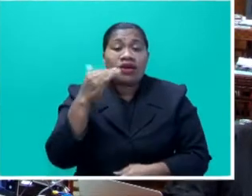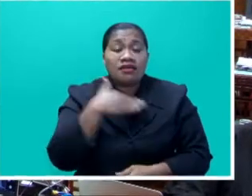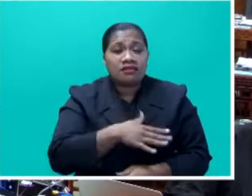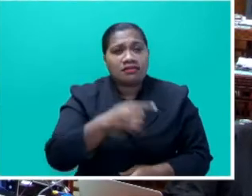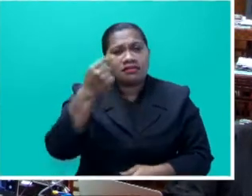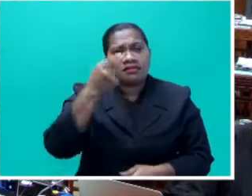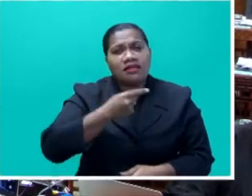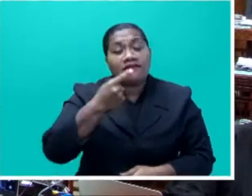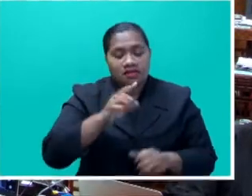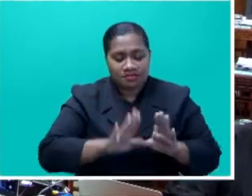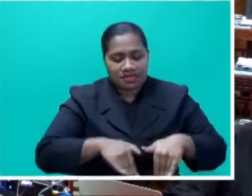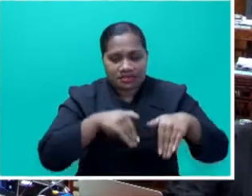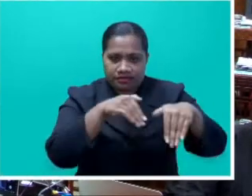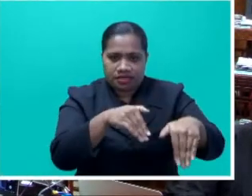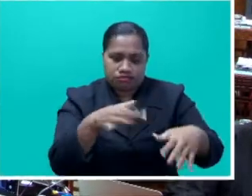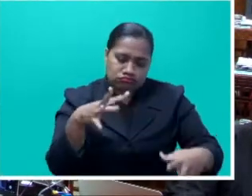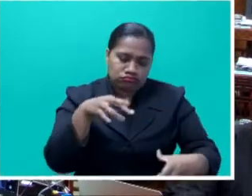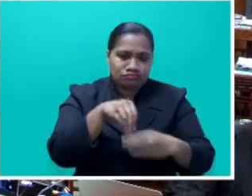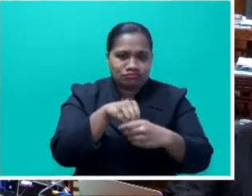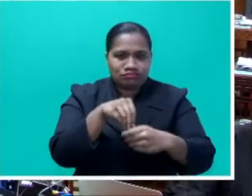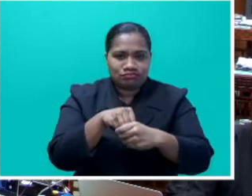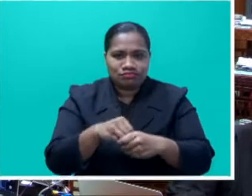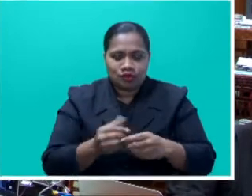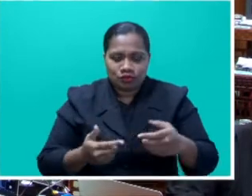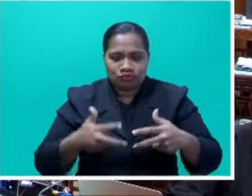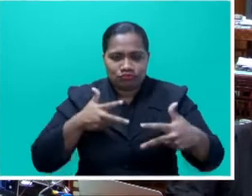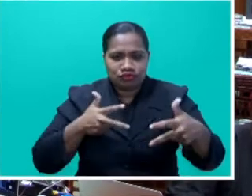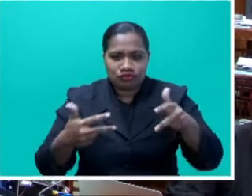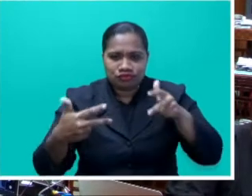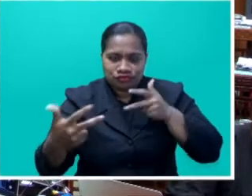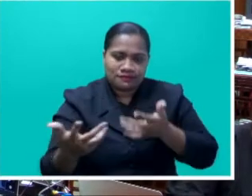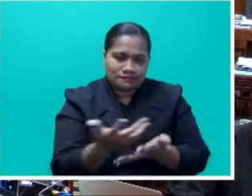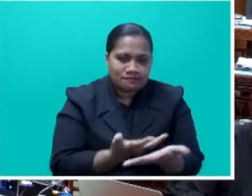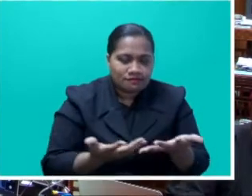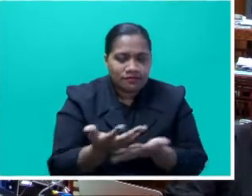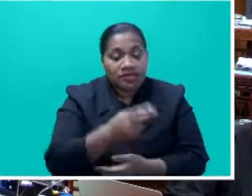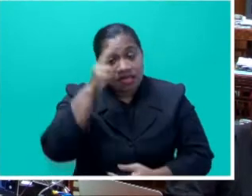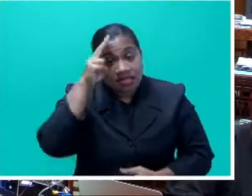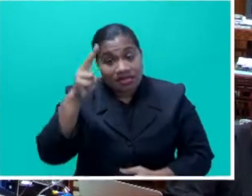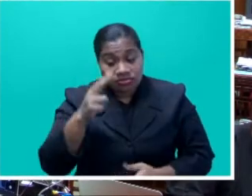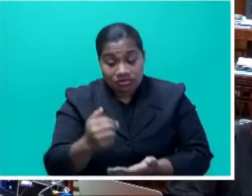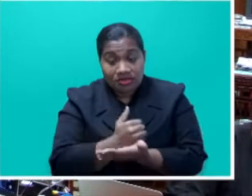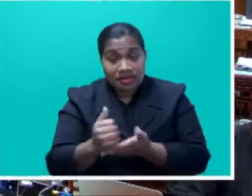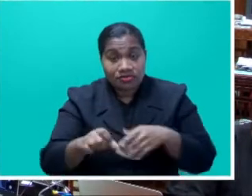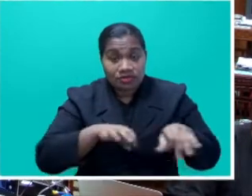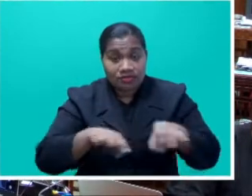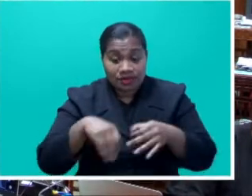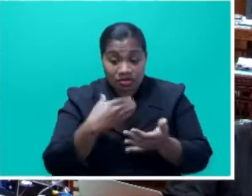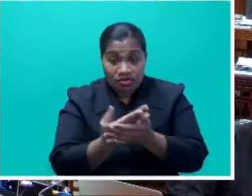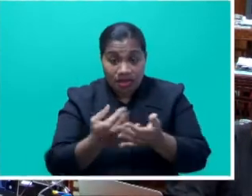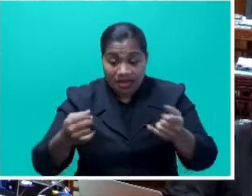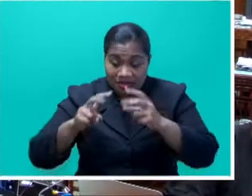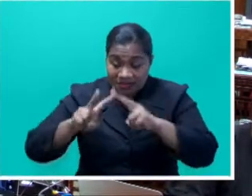111 participants. Mr. Speaker said the National Action Plan online survey is available at